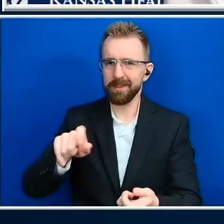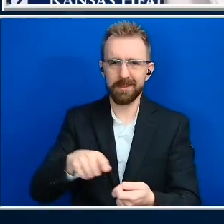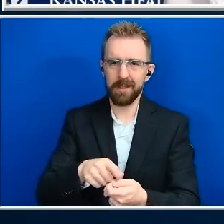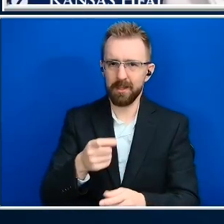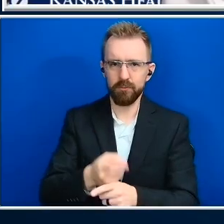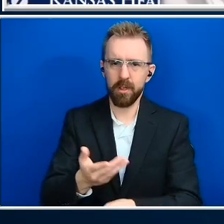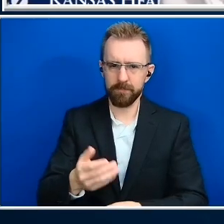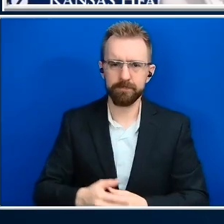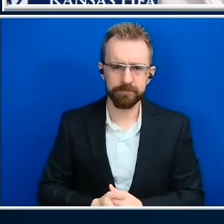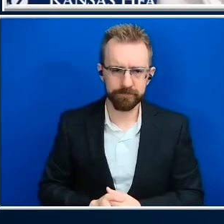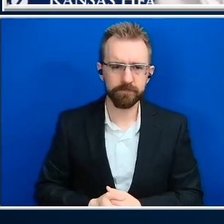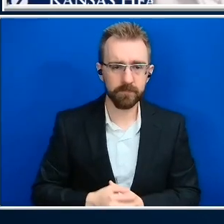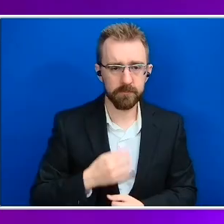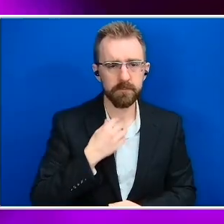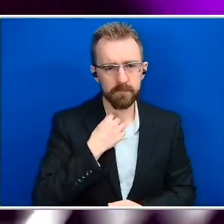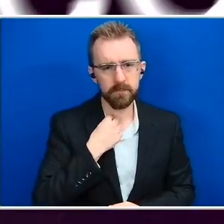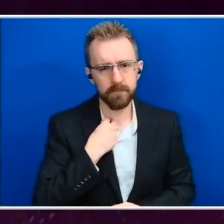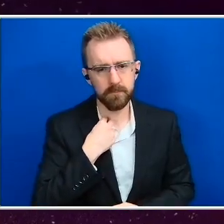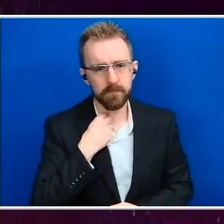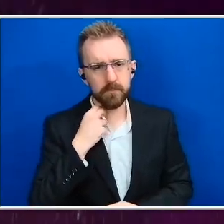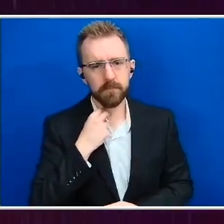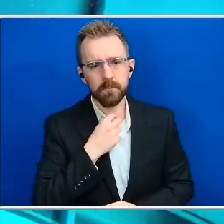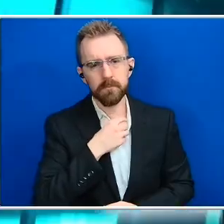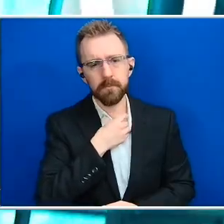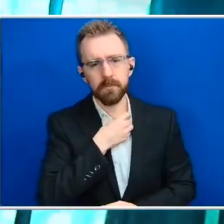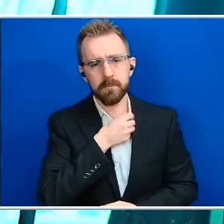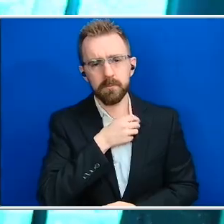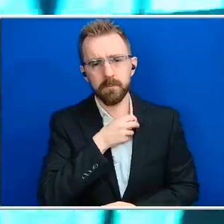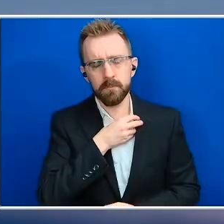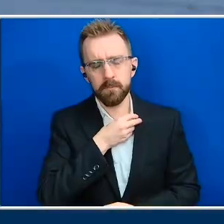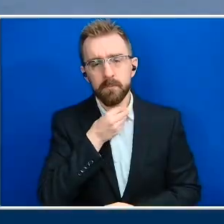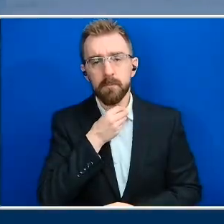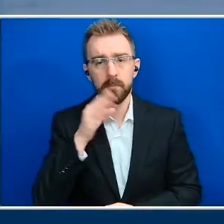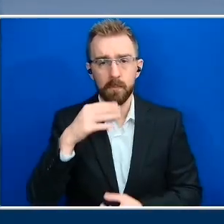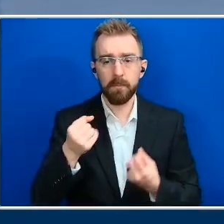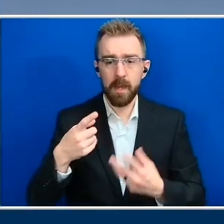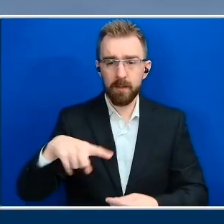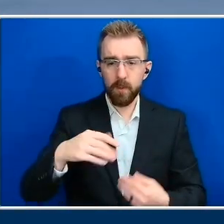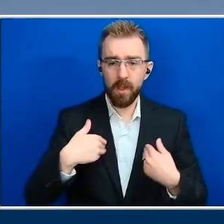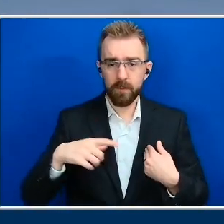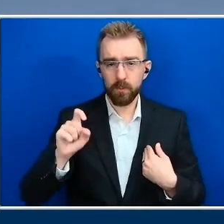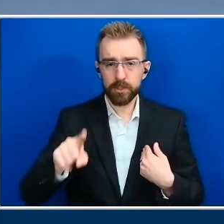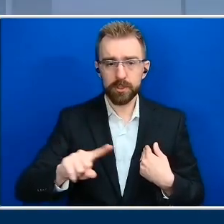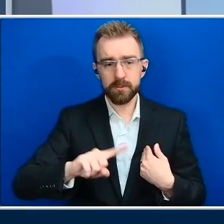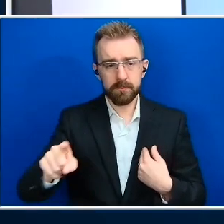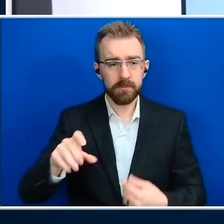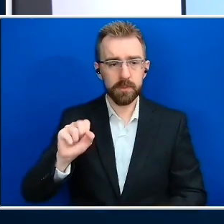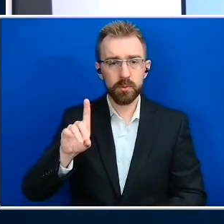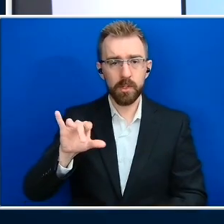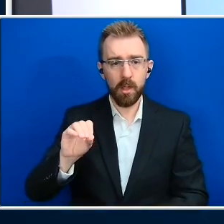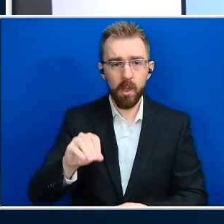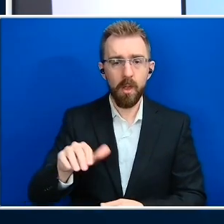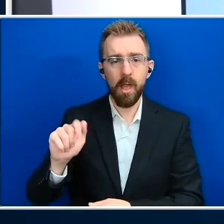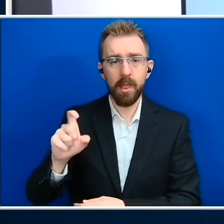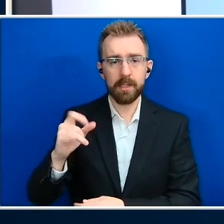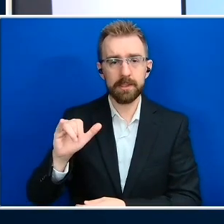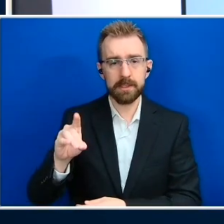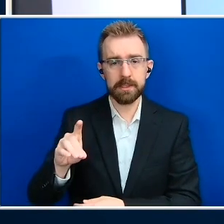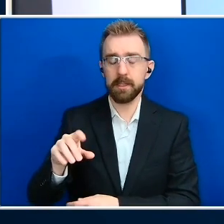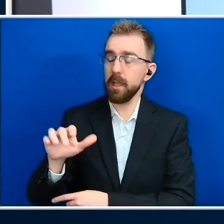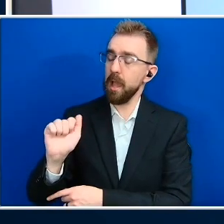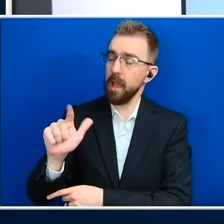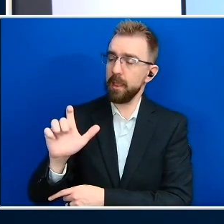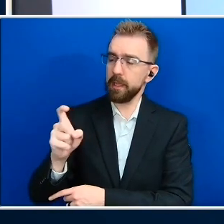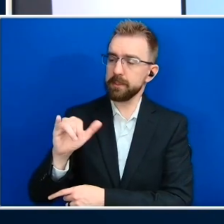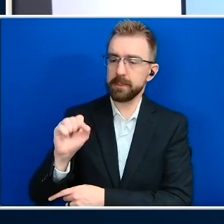you. So we know many of you have questions. Let's head to Studio B with Alexis Del Cid. Jeremy has a question